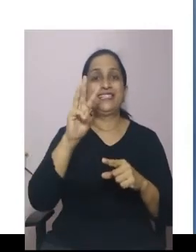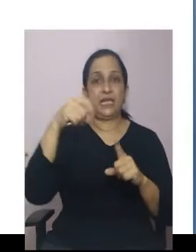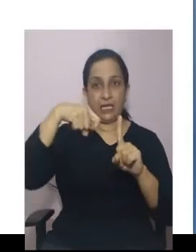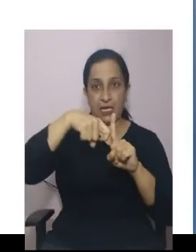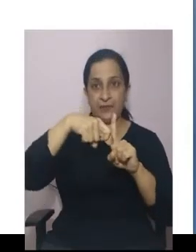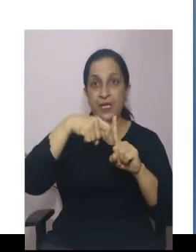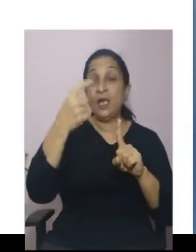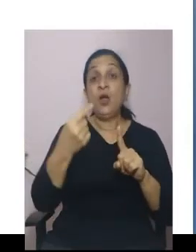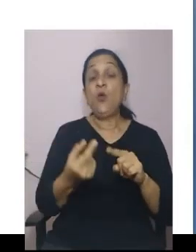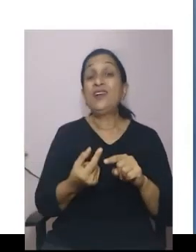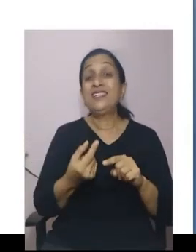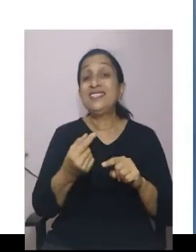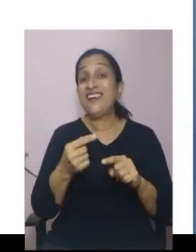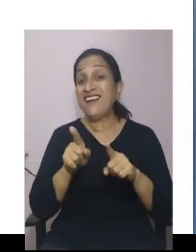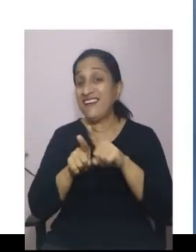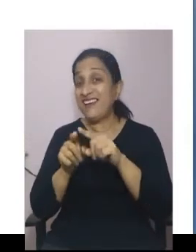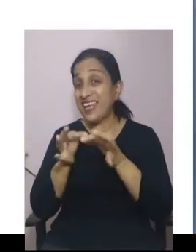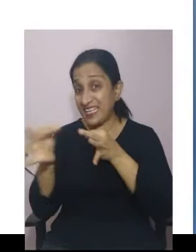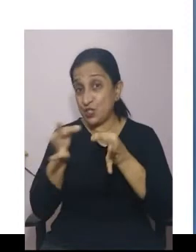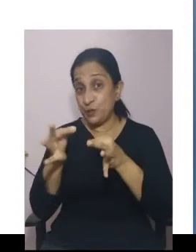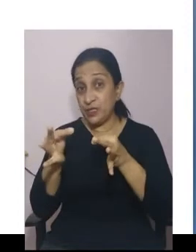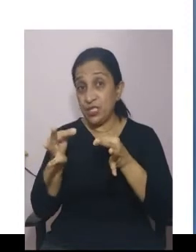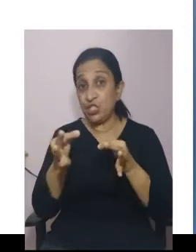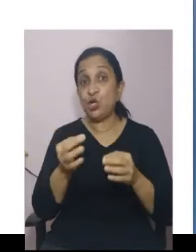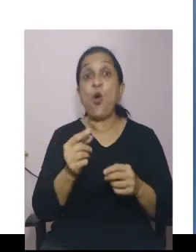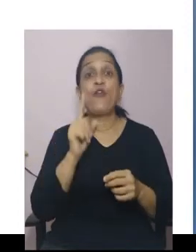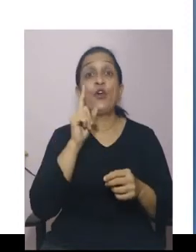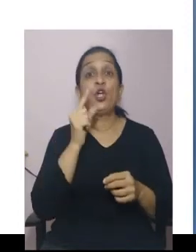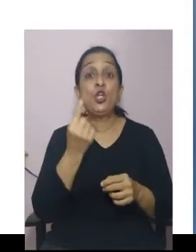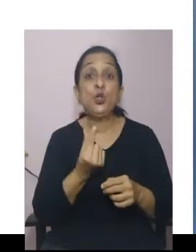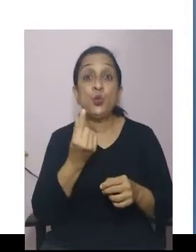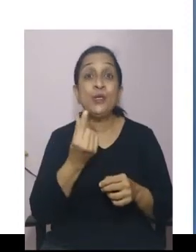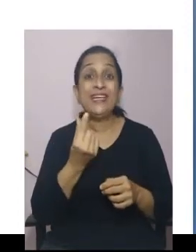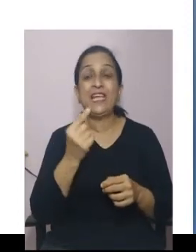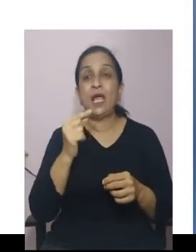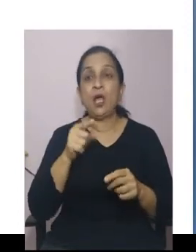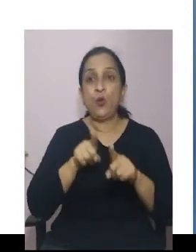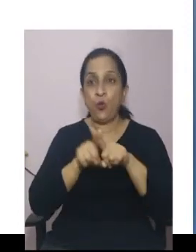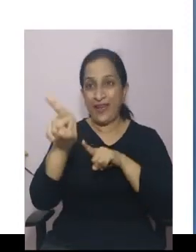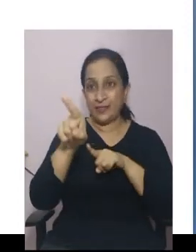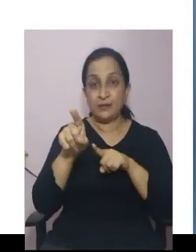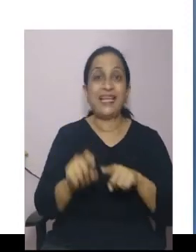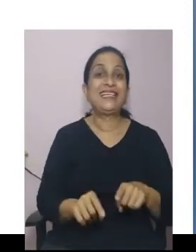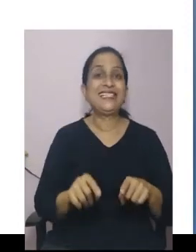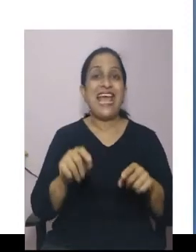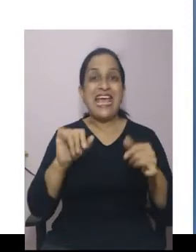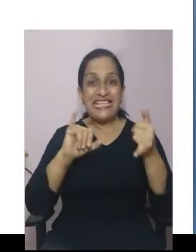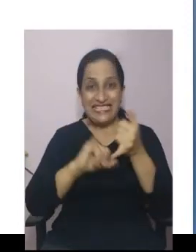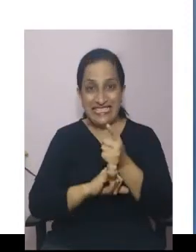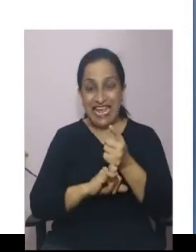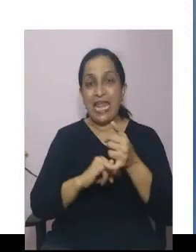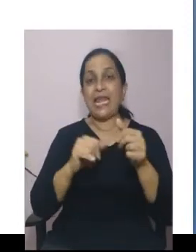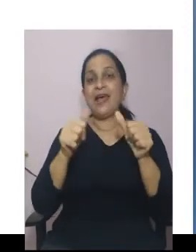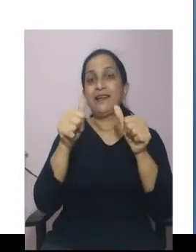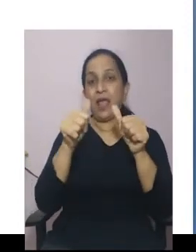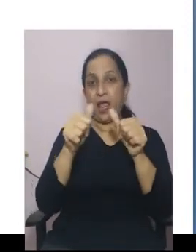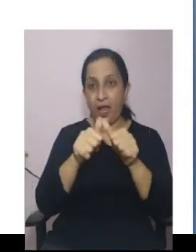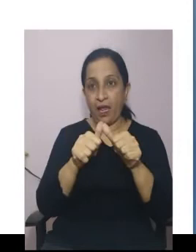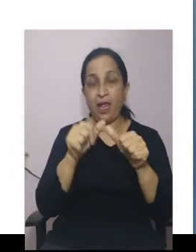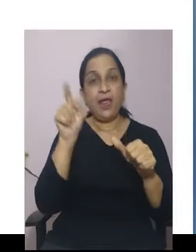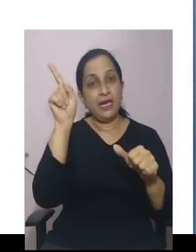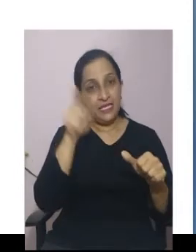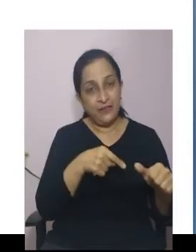vector? Okay, it is a, that is scalar A divided by